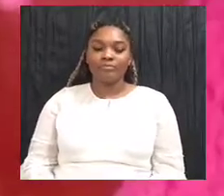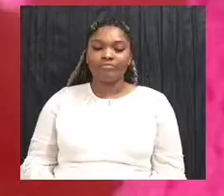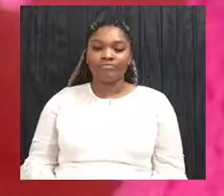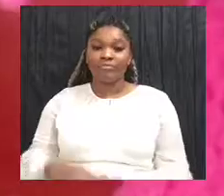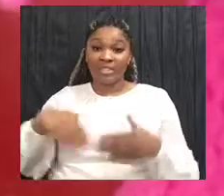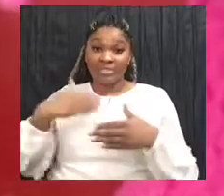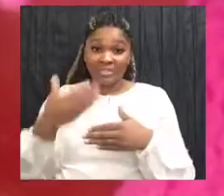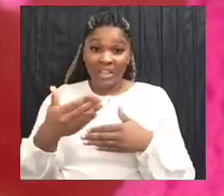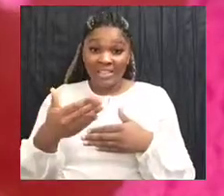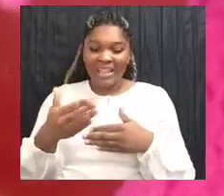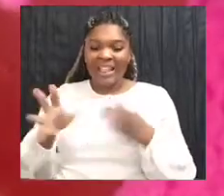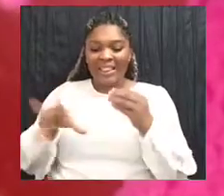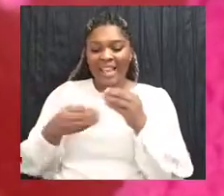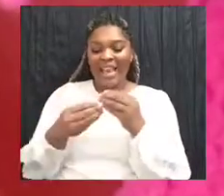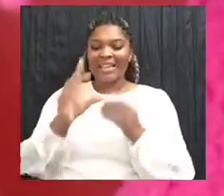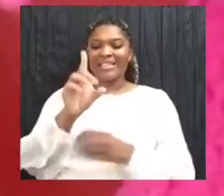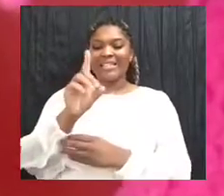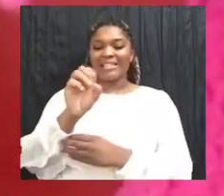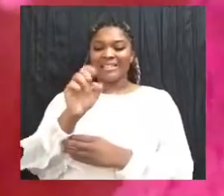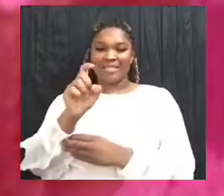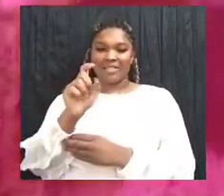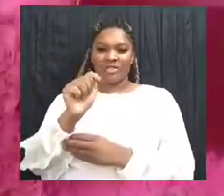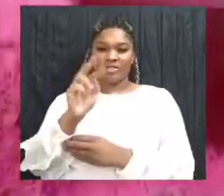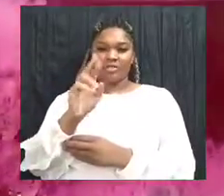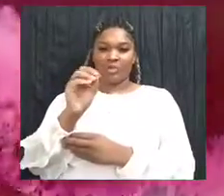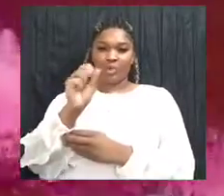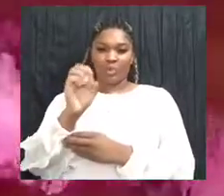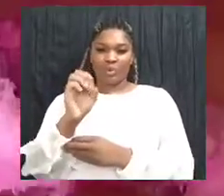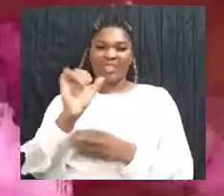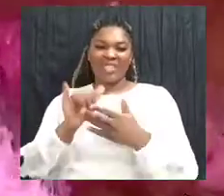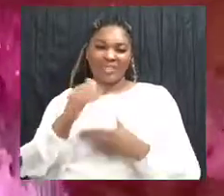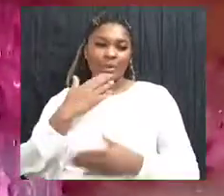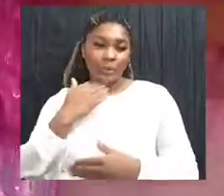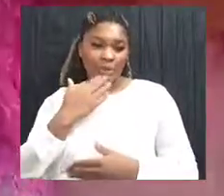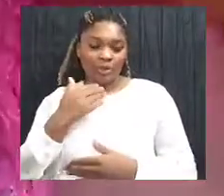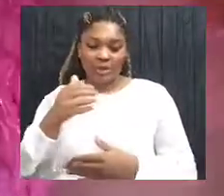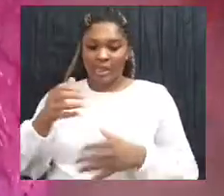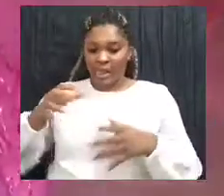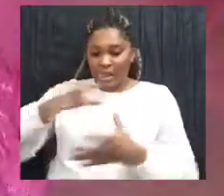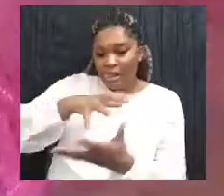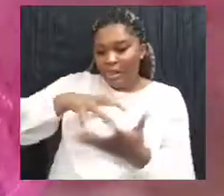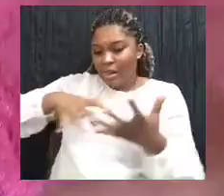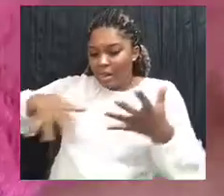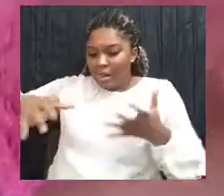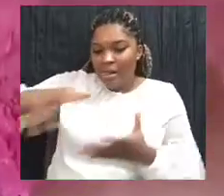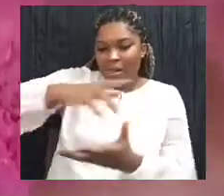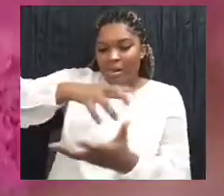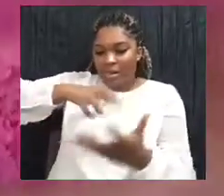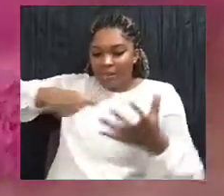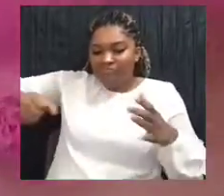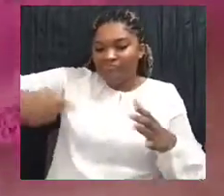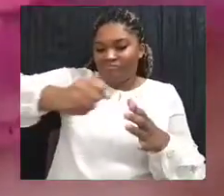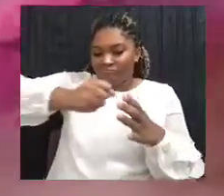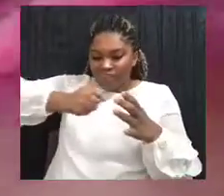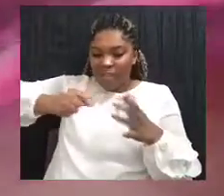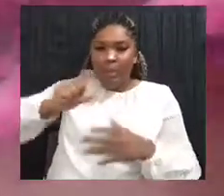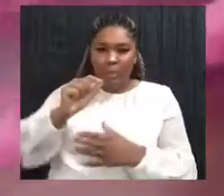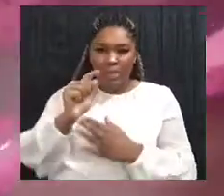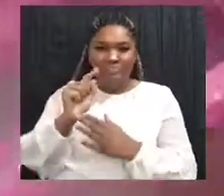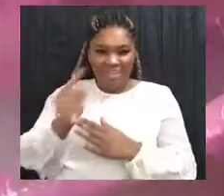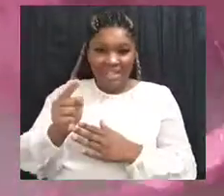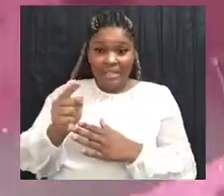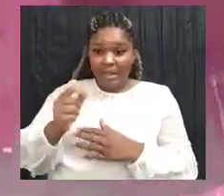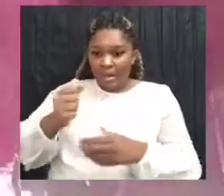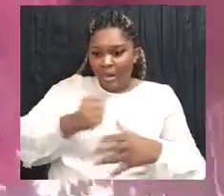Next, they add dextrose, a powdered sweetener. They blend the ingredients for about 20 minutes. The stirring action builds up